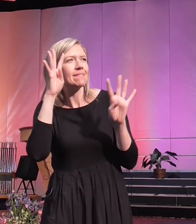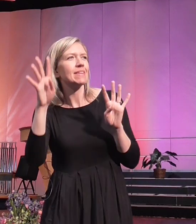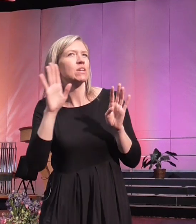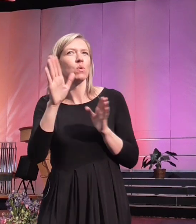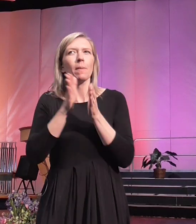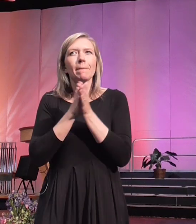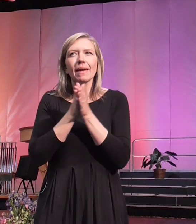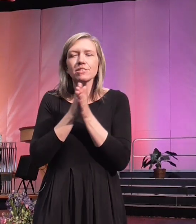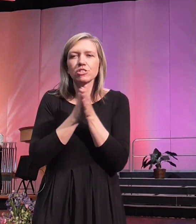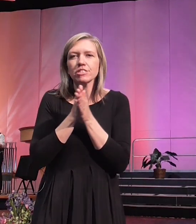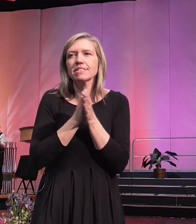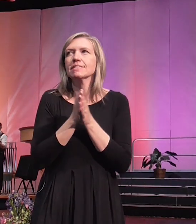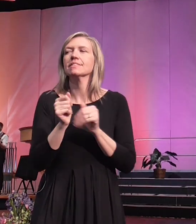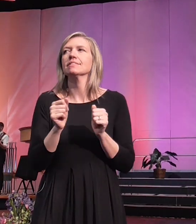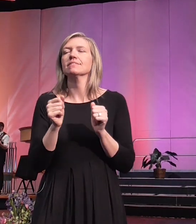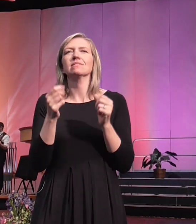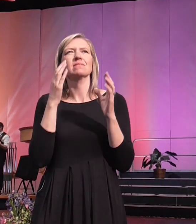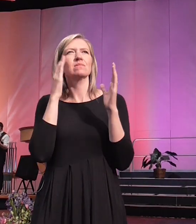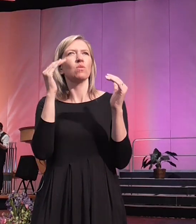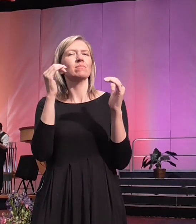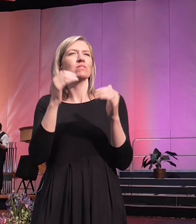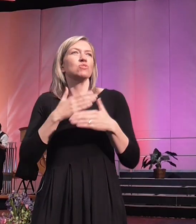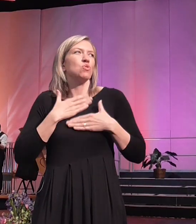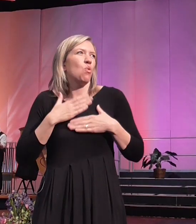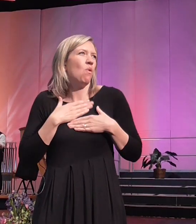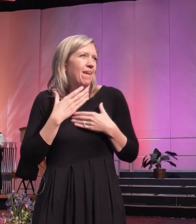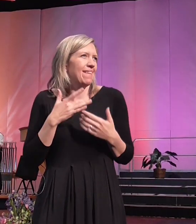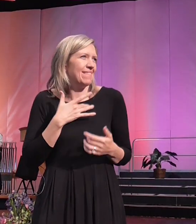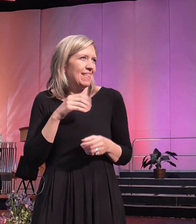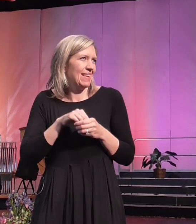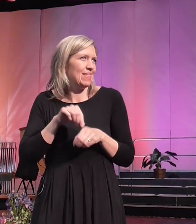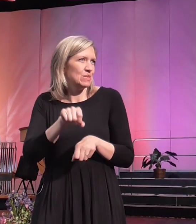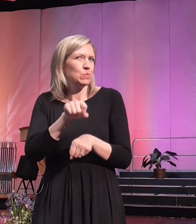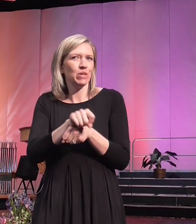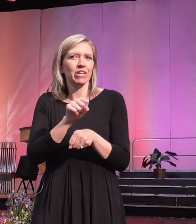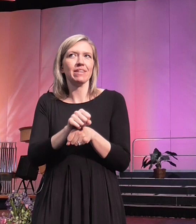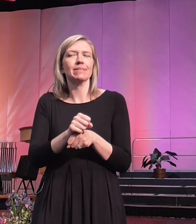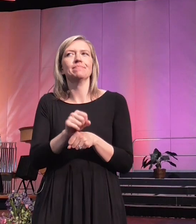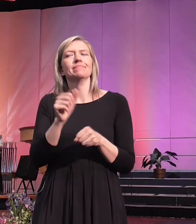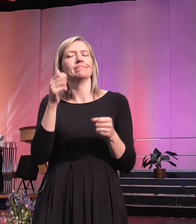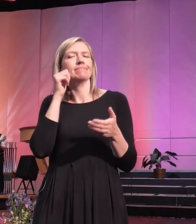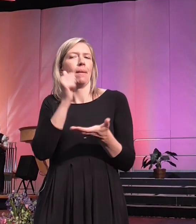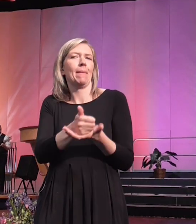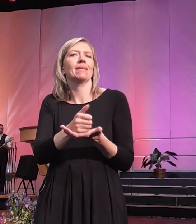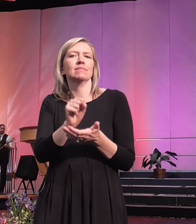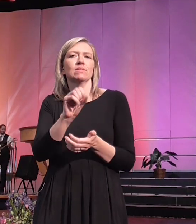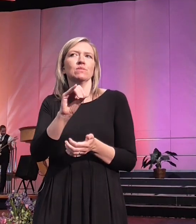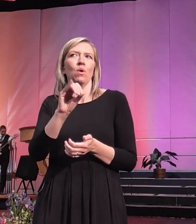passion, and let there be a sense of joy in our work. And so it is. Amen.